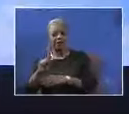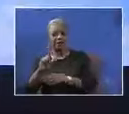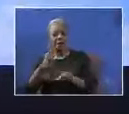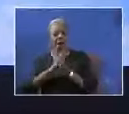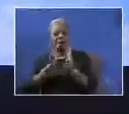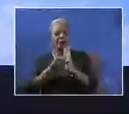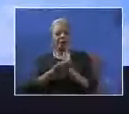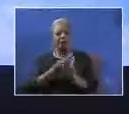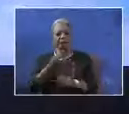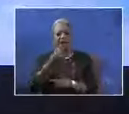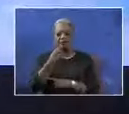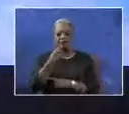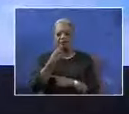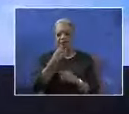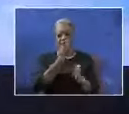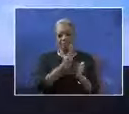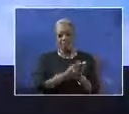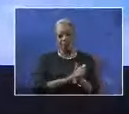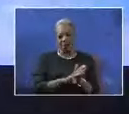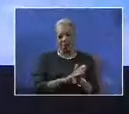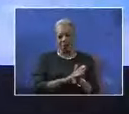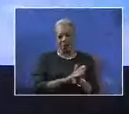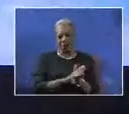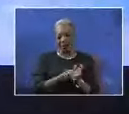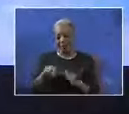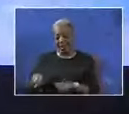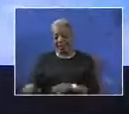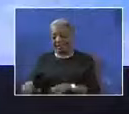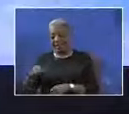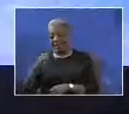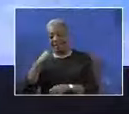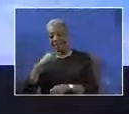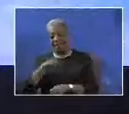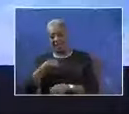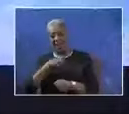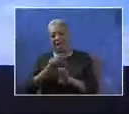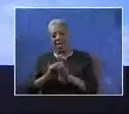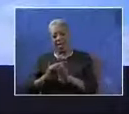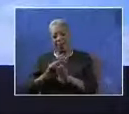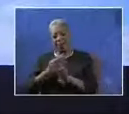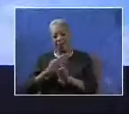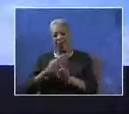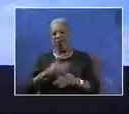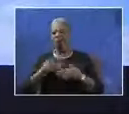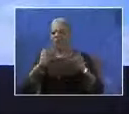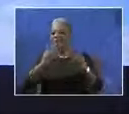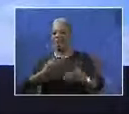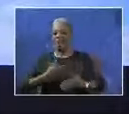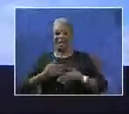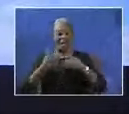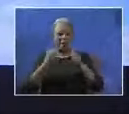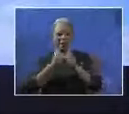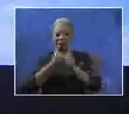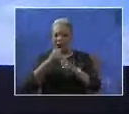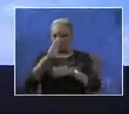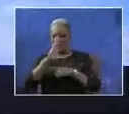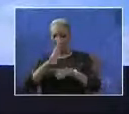David is saying the same thing. I used to delight in God, but now I'm delighting in my army. Don't let